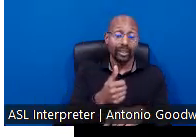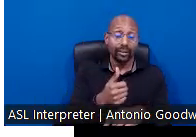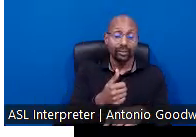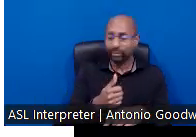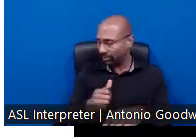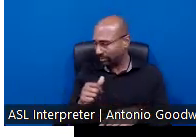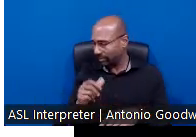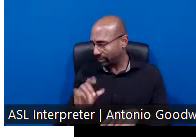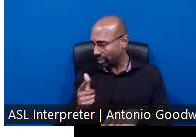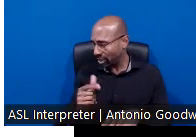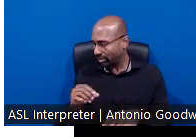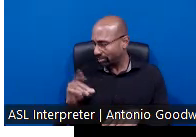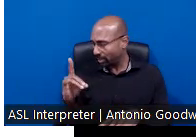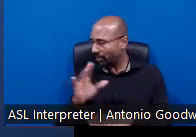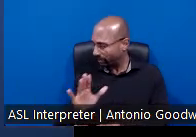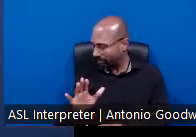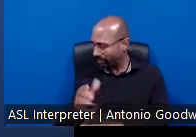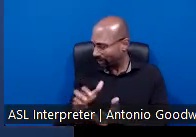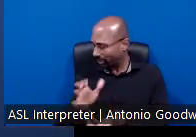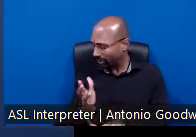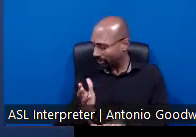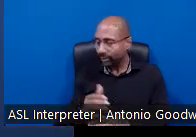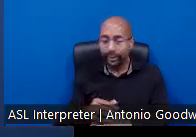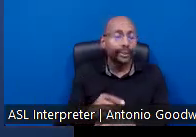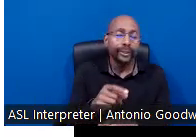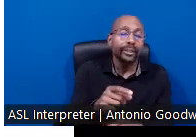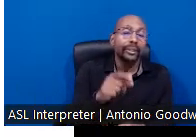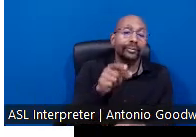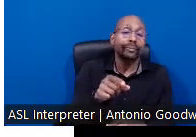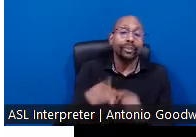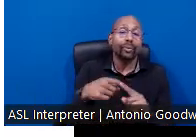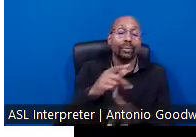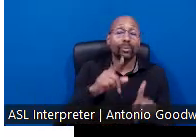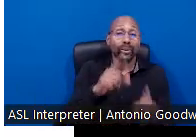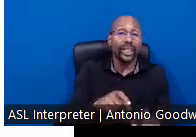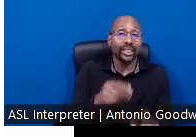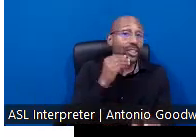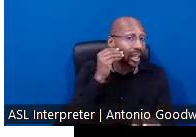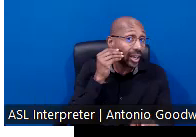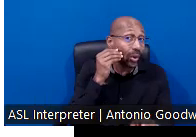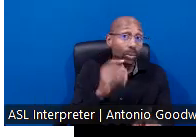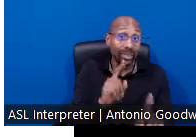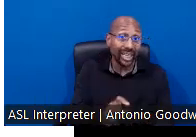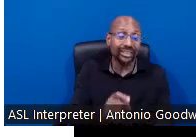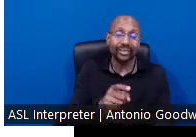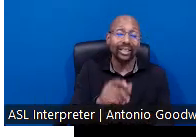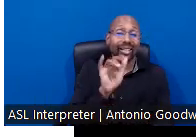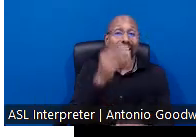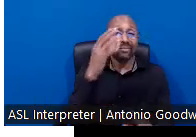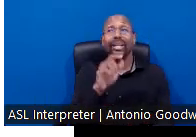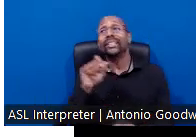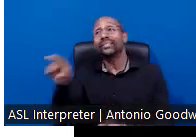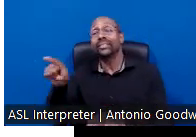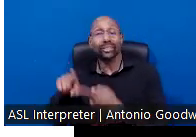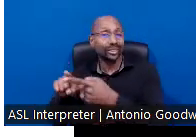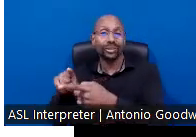when they are tested, they're not giving that information, back to public health. And that is where our case counts don't actually have